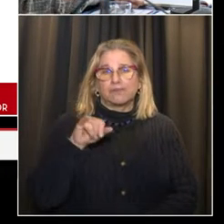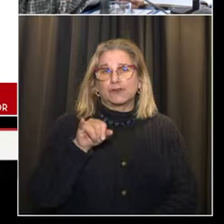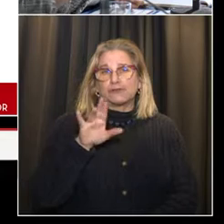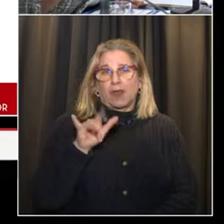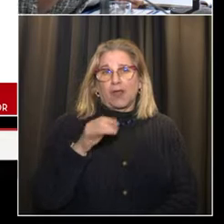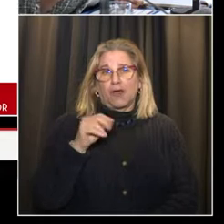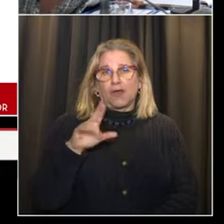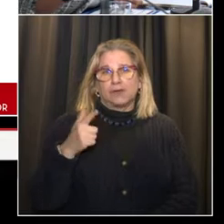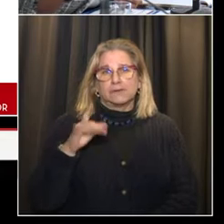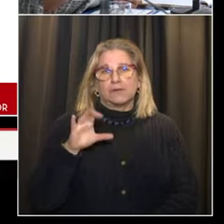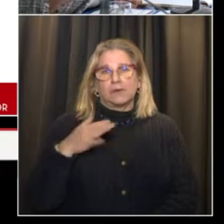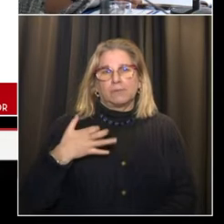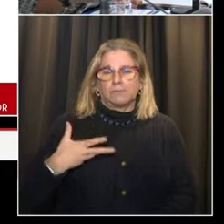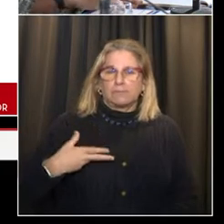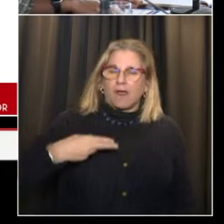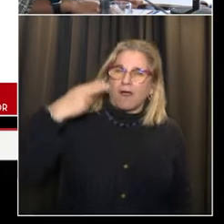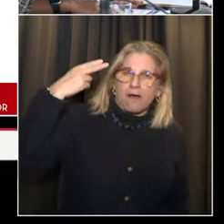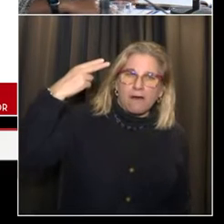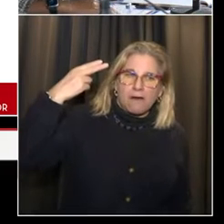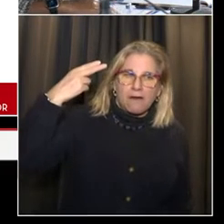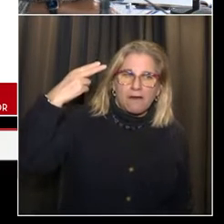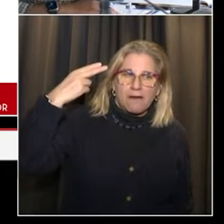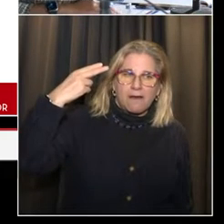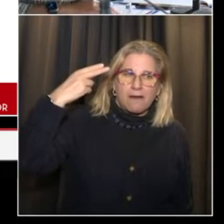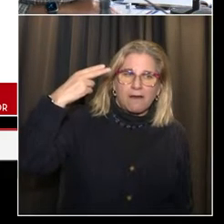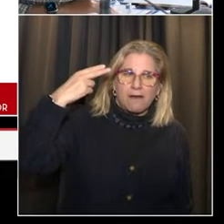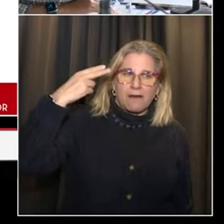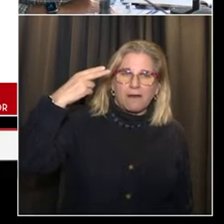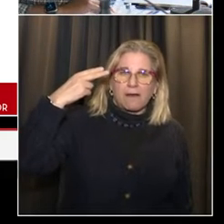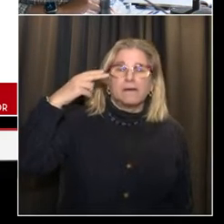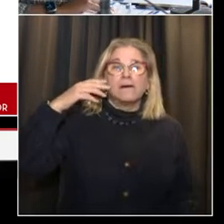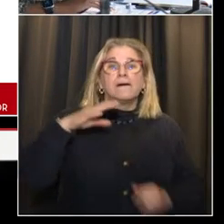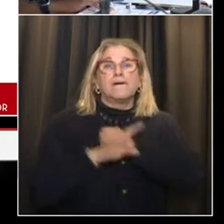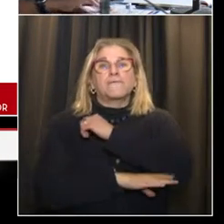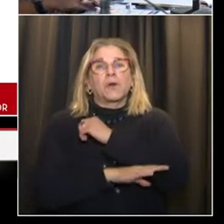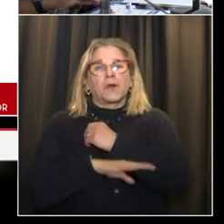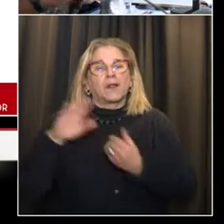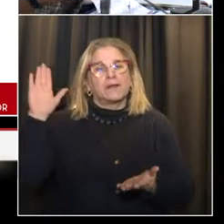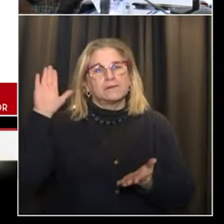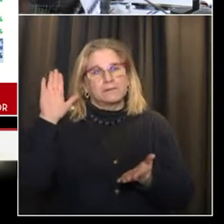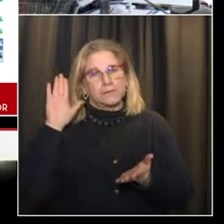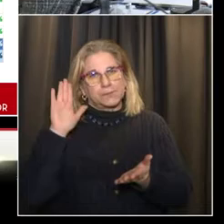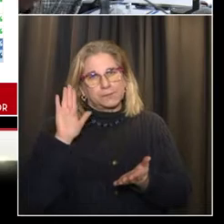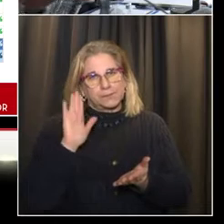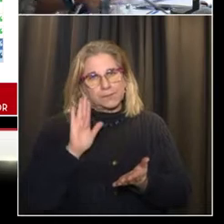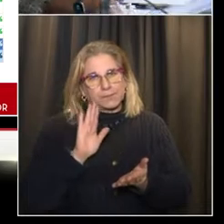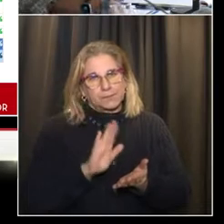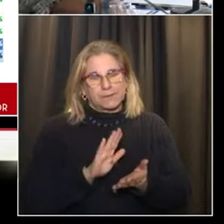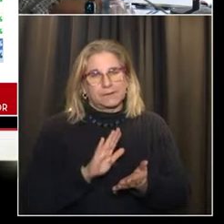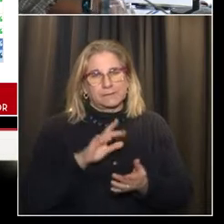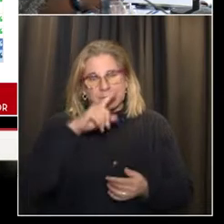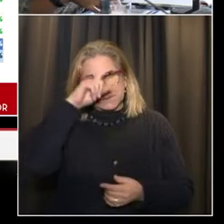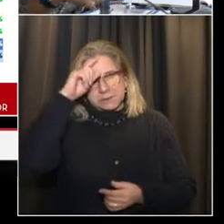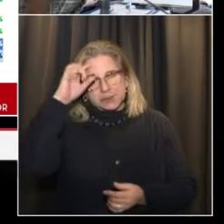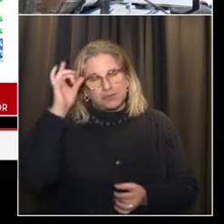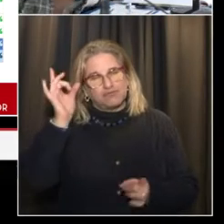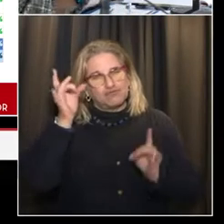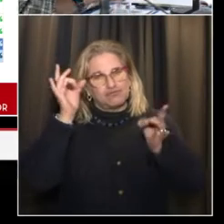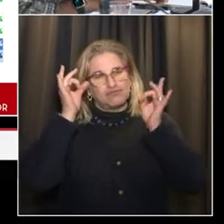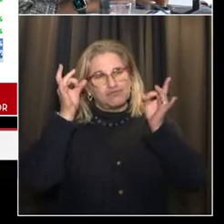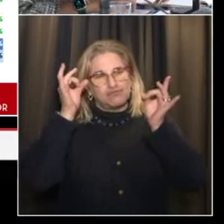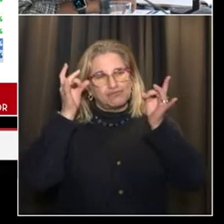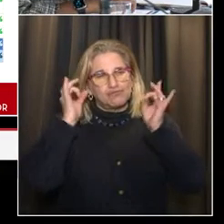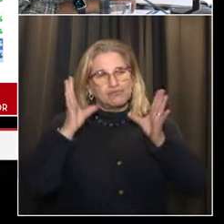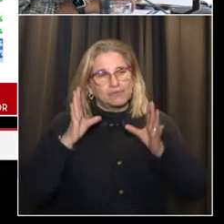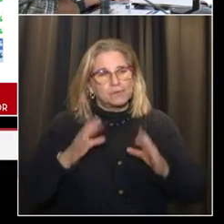to see pretty precipitous decreases in crime. And so you can go to the next slide. We have started this year continuing to see